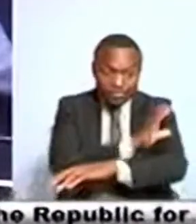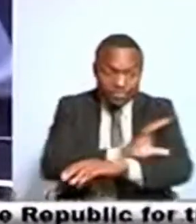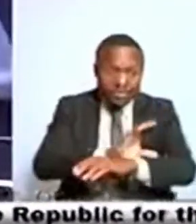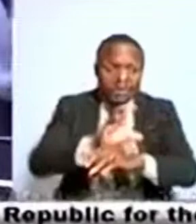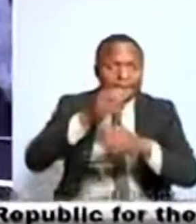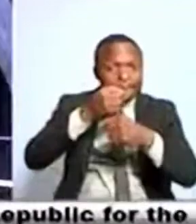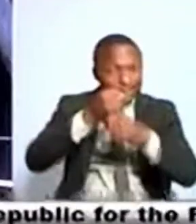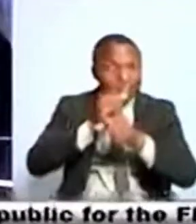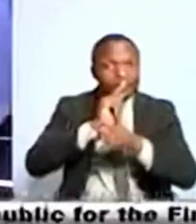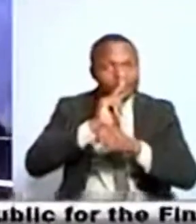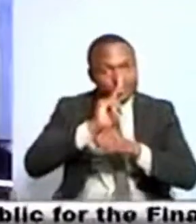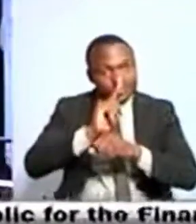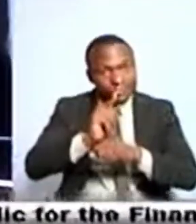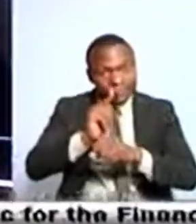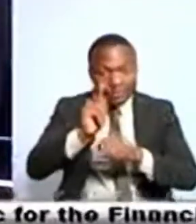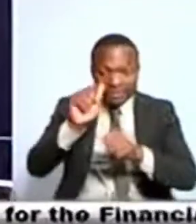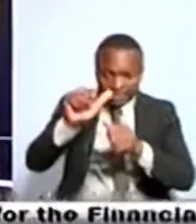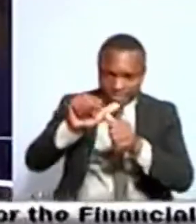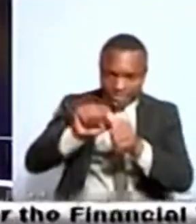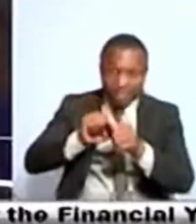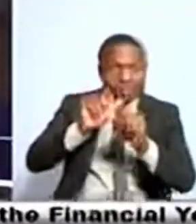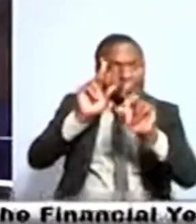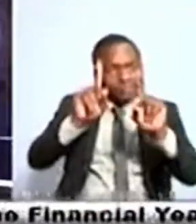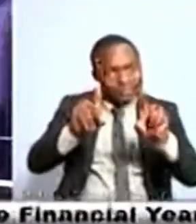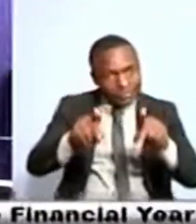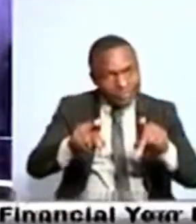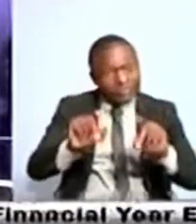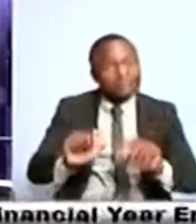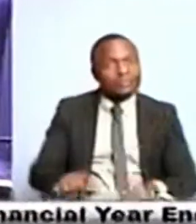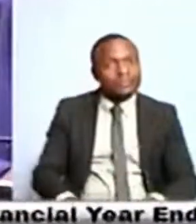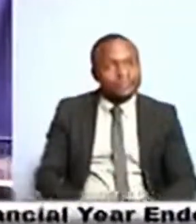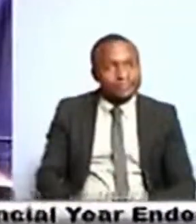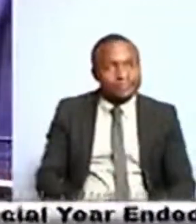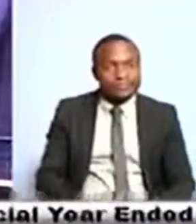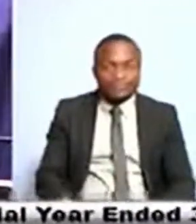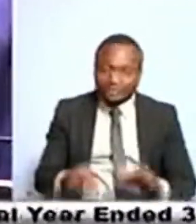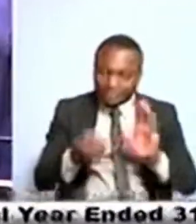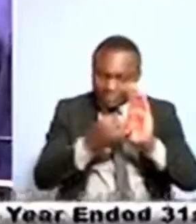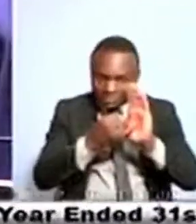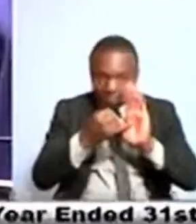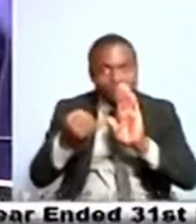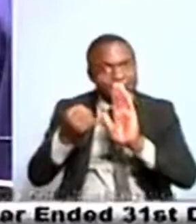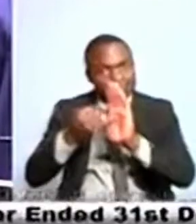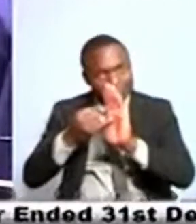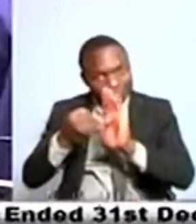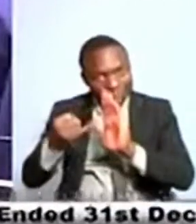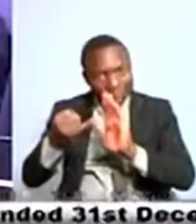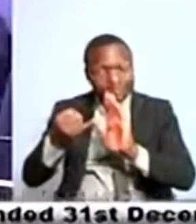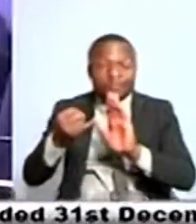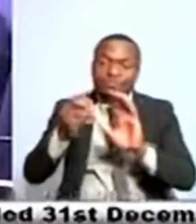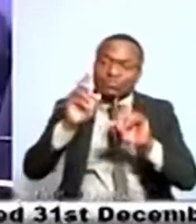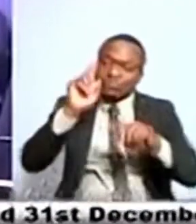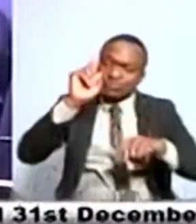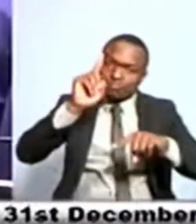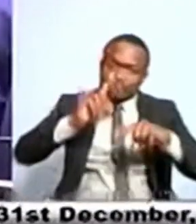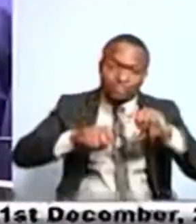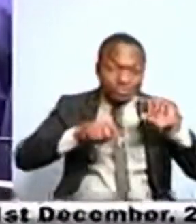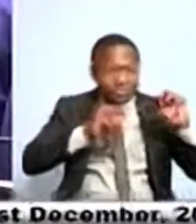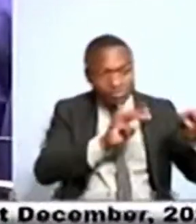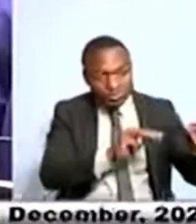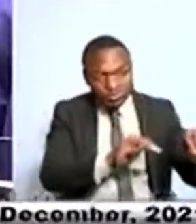ensure that every individual is identified. So you cannot move